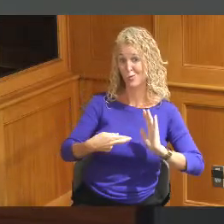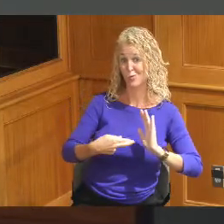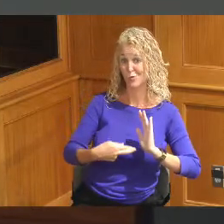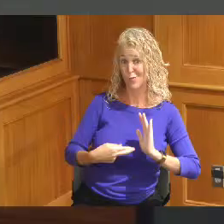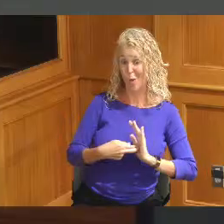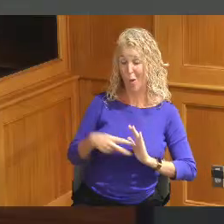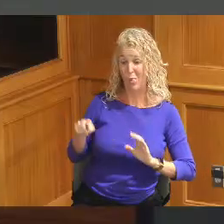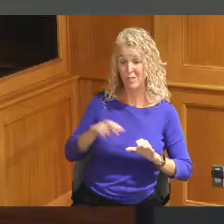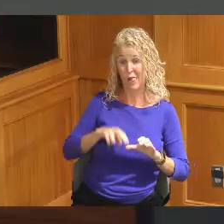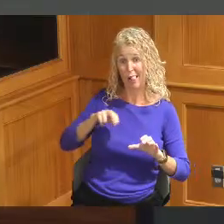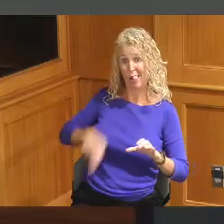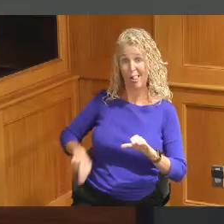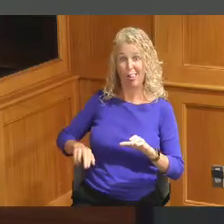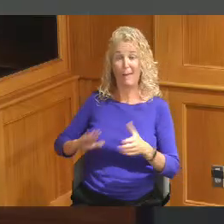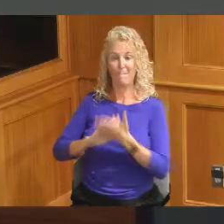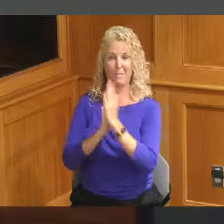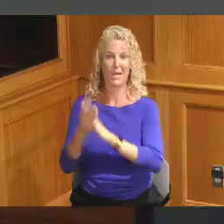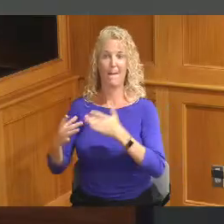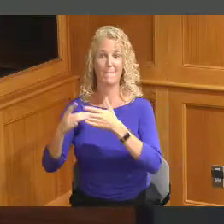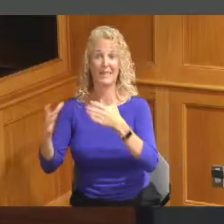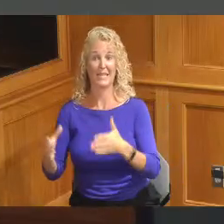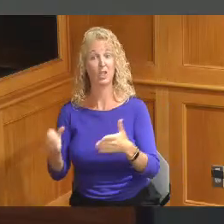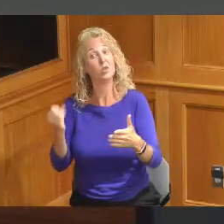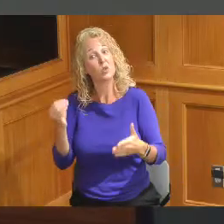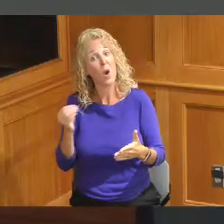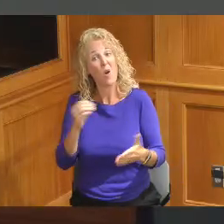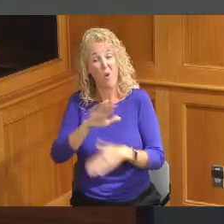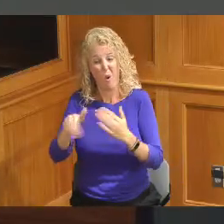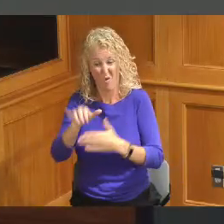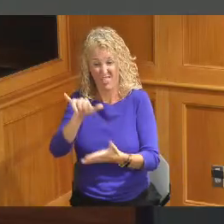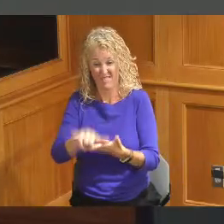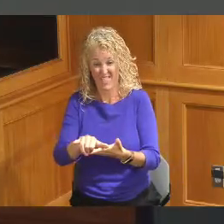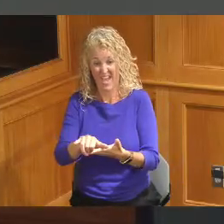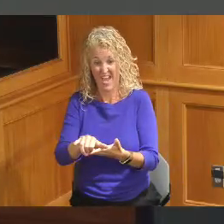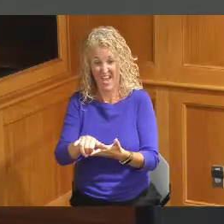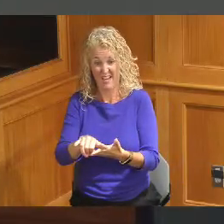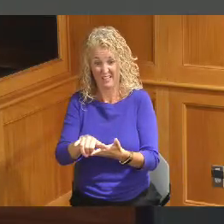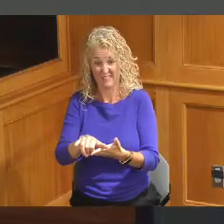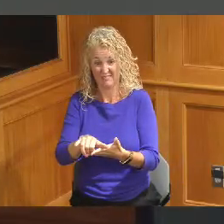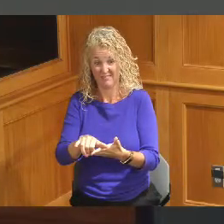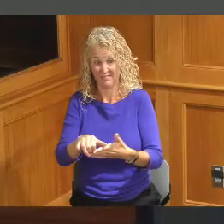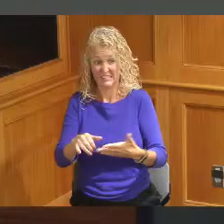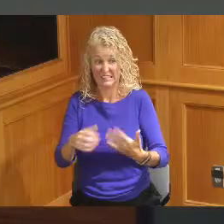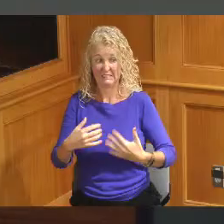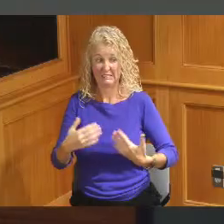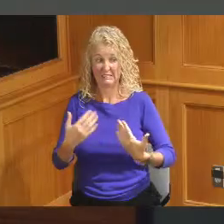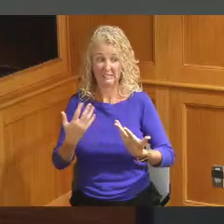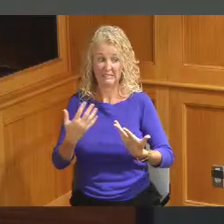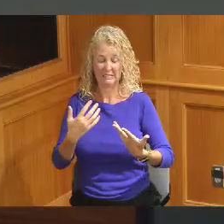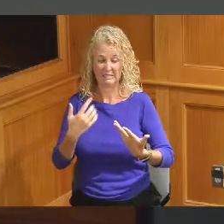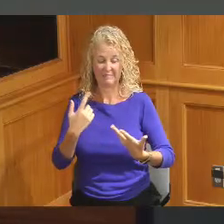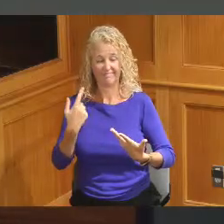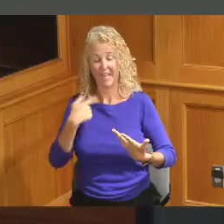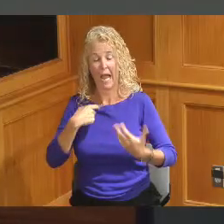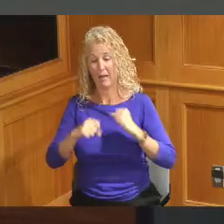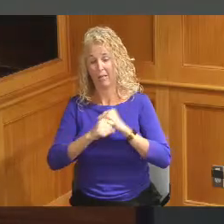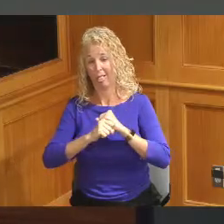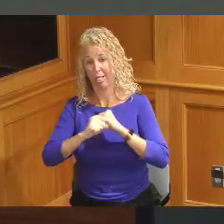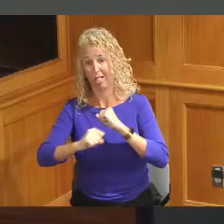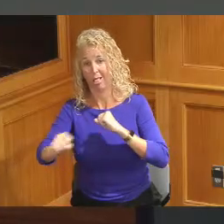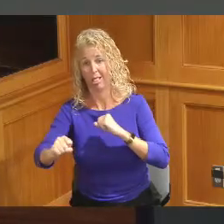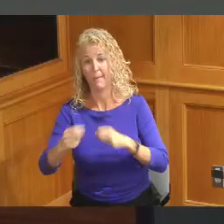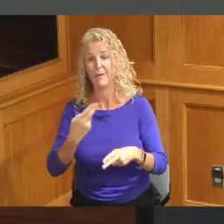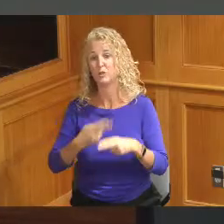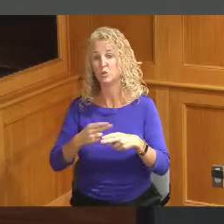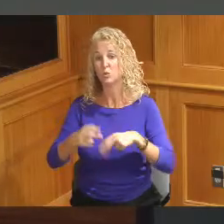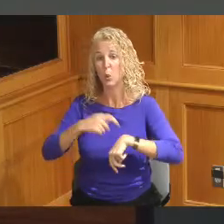person on so much of this. So with that said, commissioners, I've kind of teed this up with a little bit more detail than I expected to, but I'm going to turn it over briefly